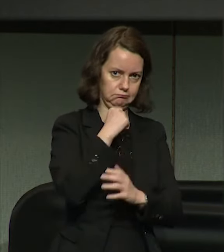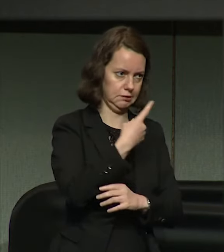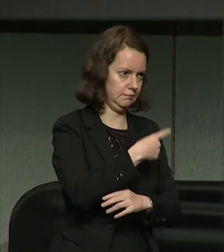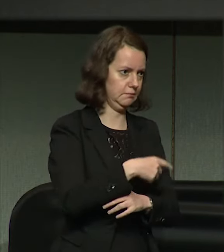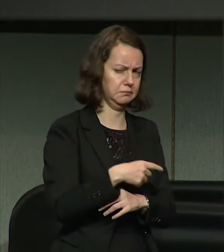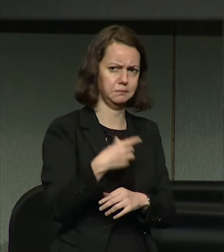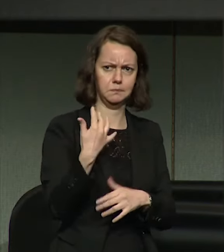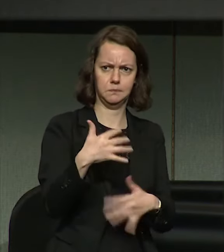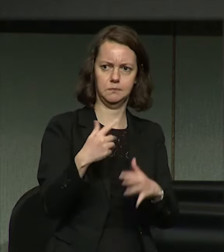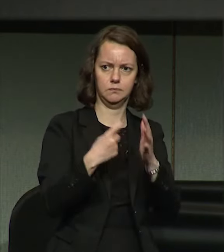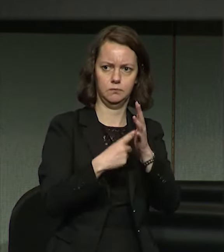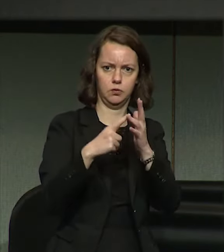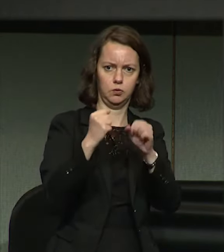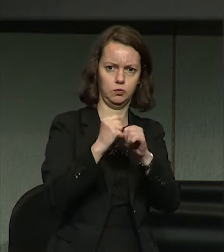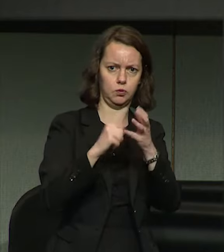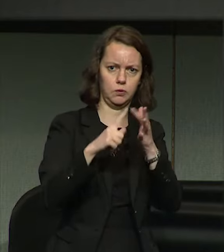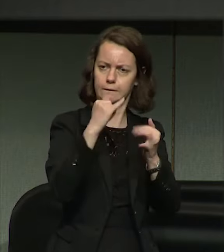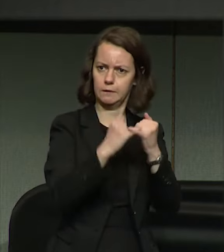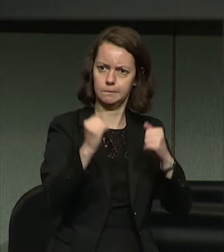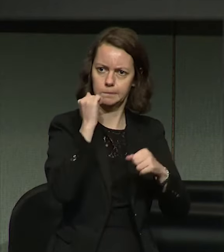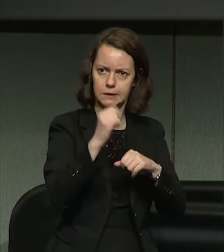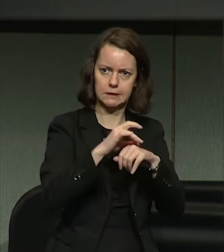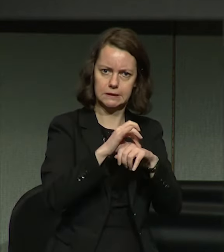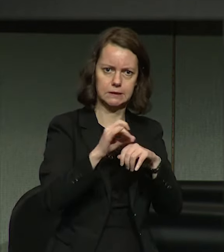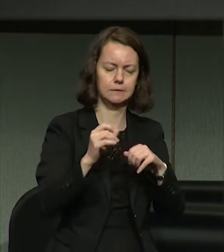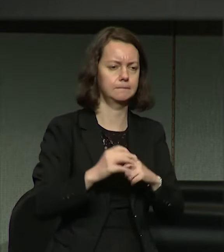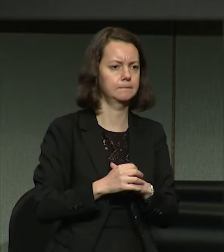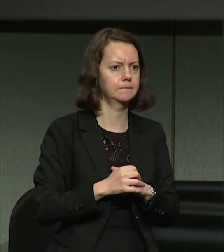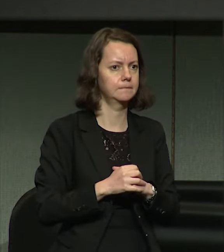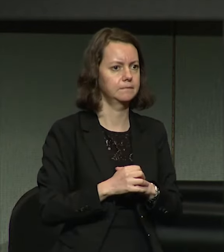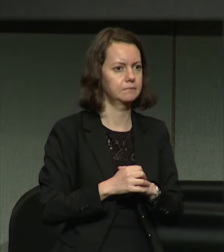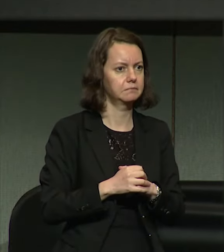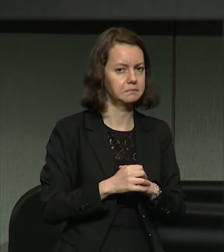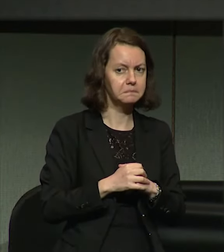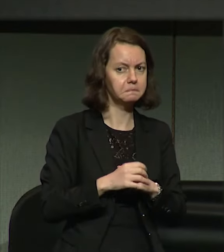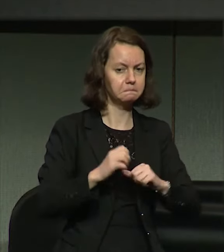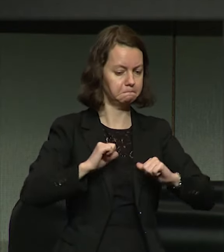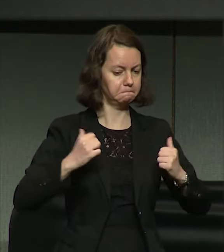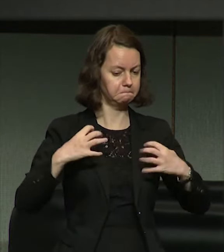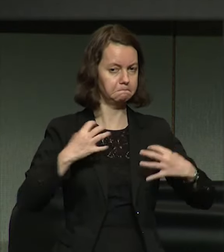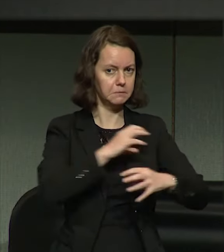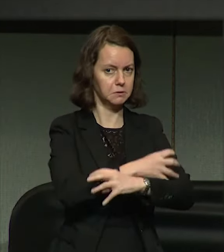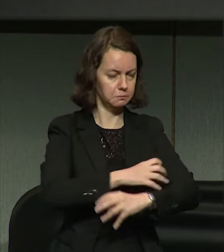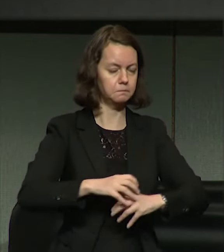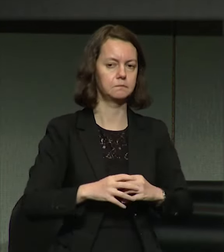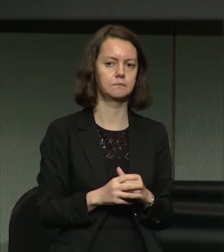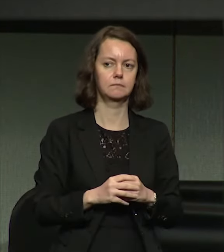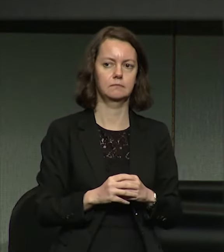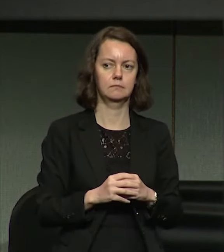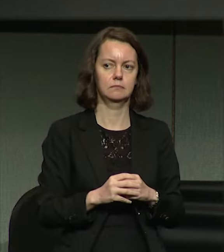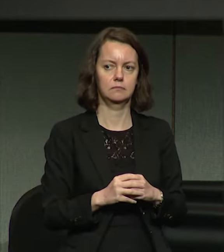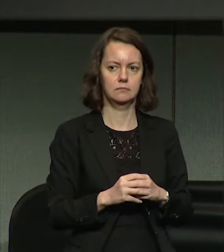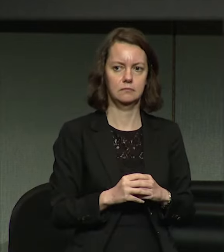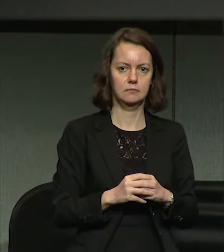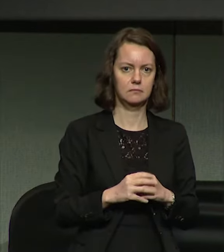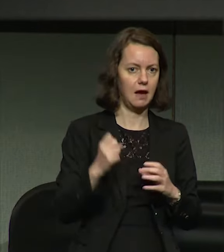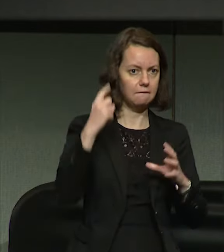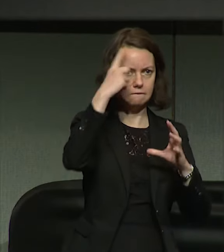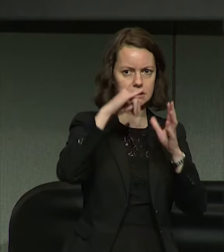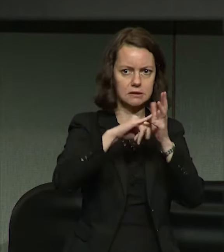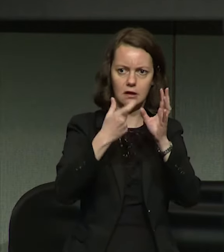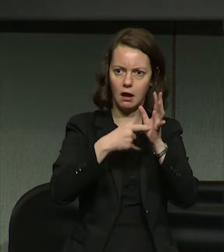such a rogue with the blackest skin wrapped around a stocky, yet reasonably muscular body. Every scar on his face and